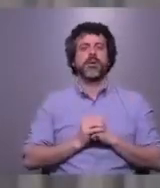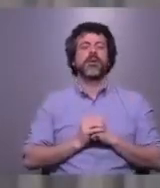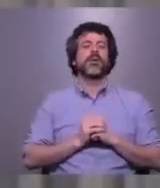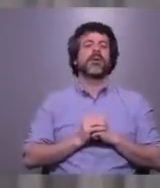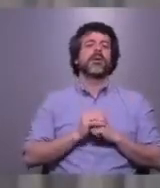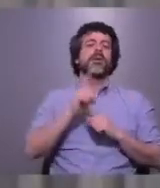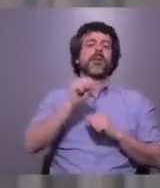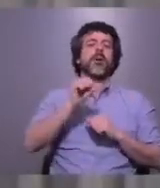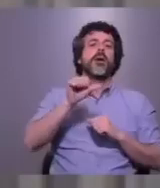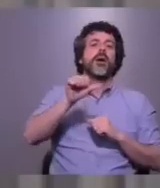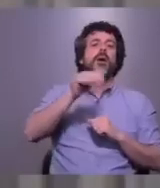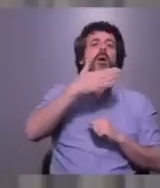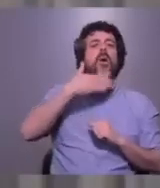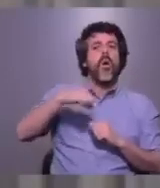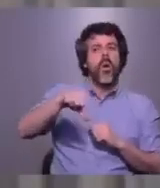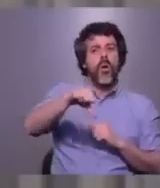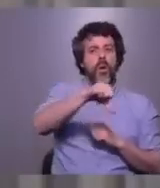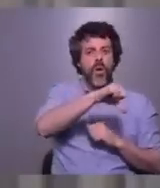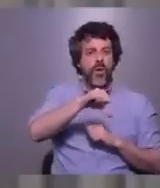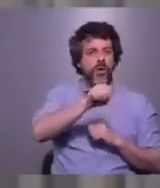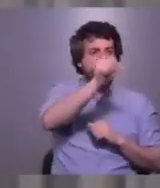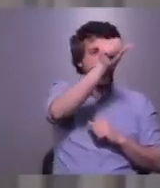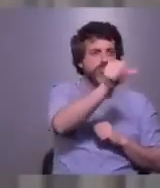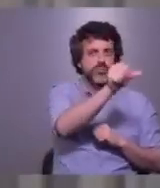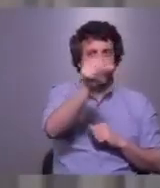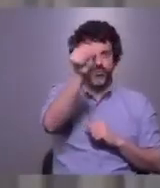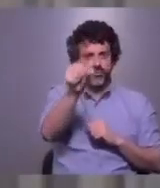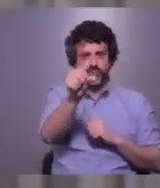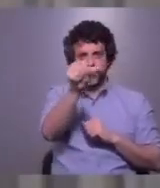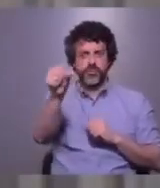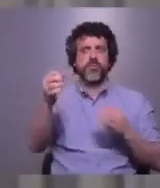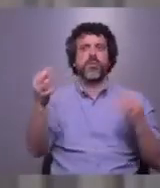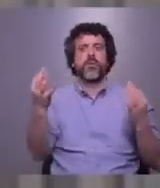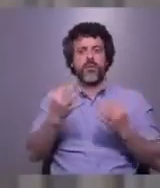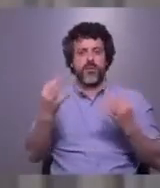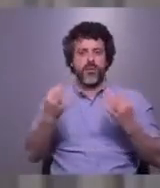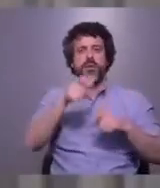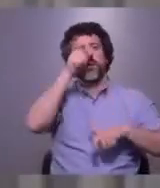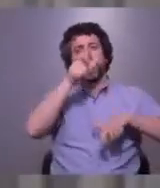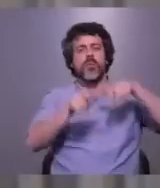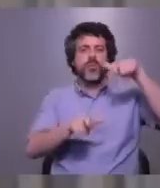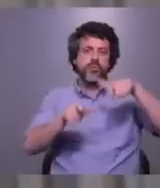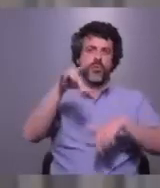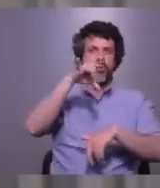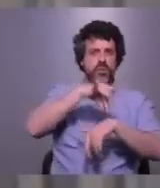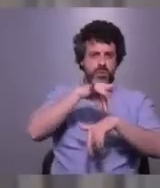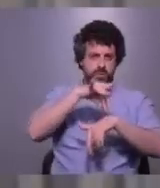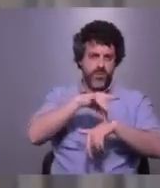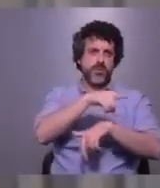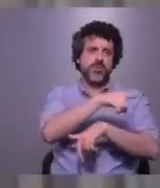and they anointed with oil many who